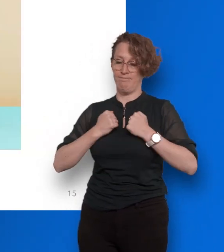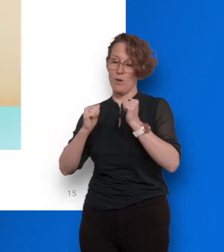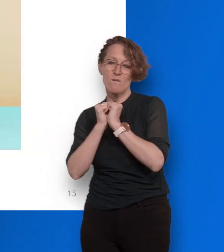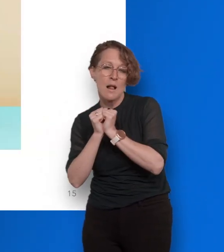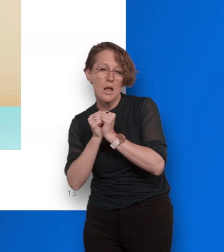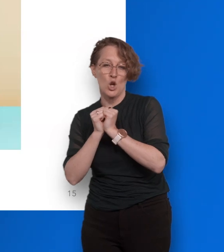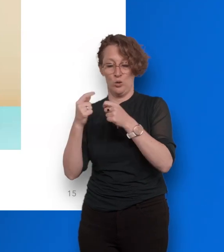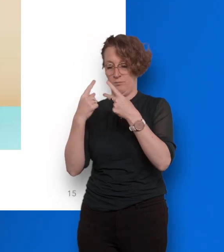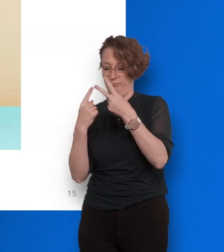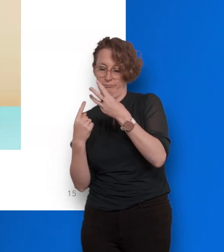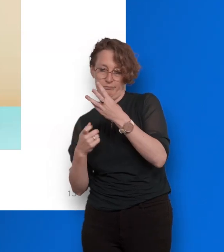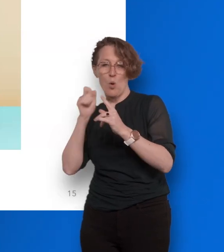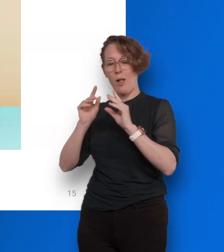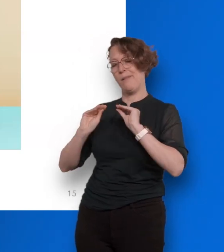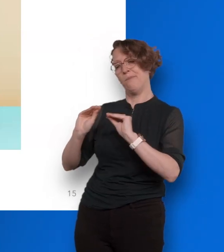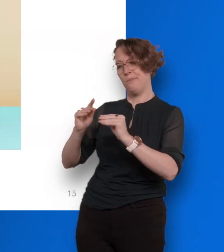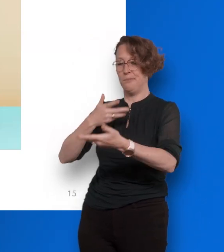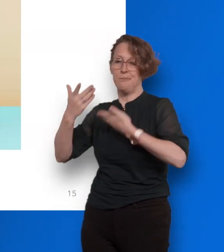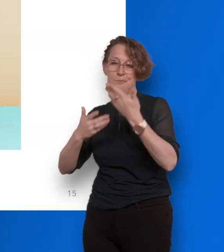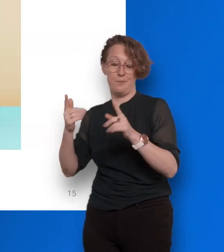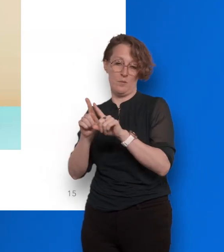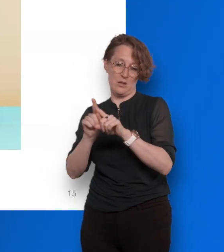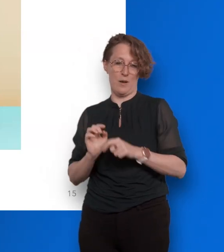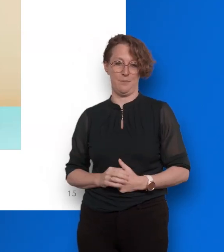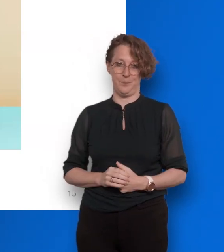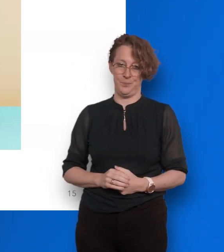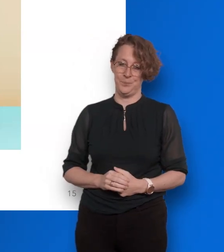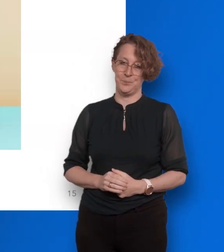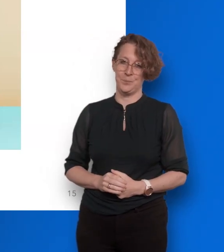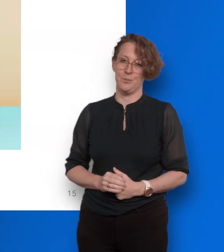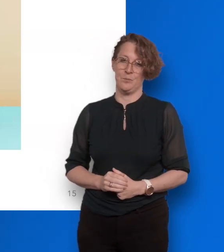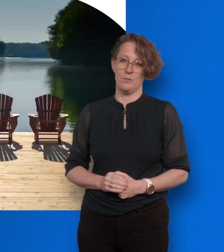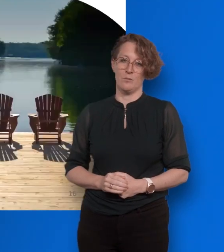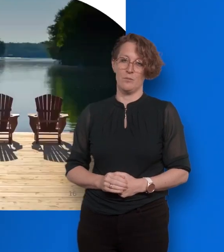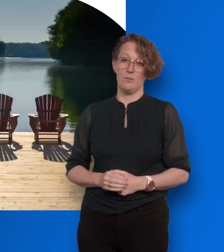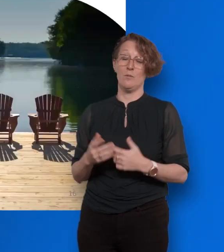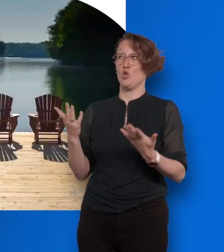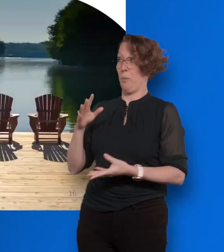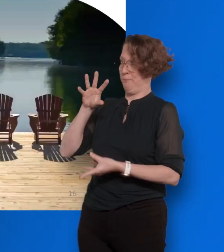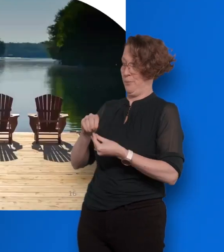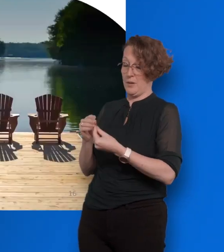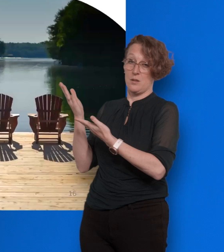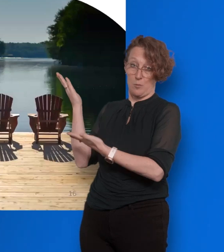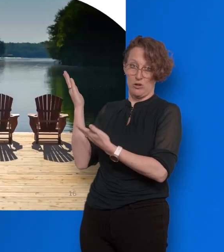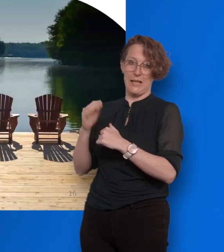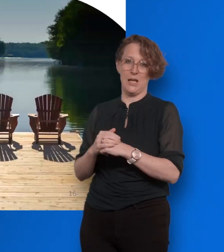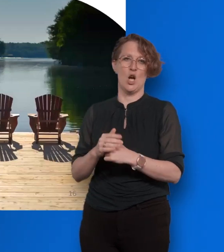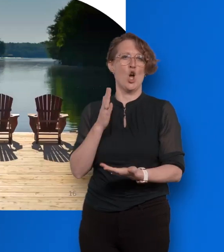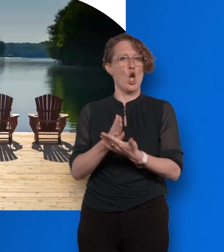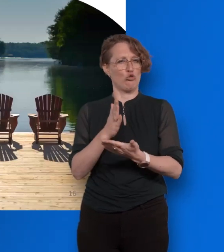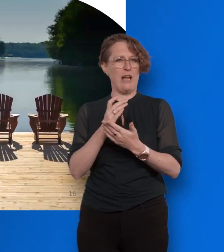expectations, what Wellcome values, that kind of thing. And next slide, please. And just a little